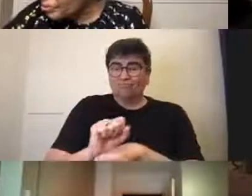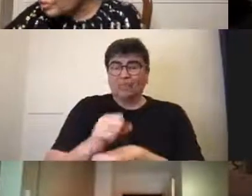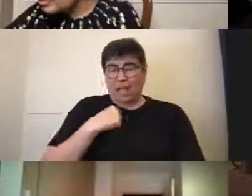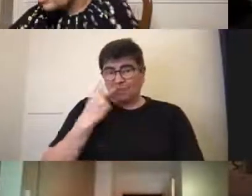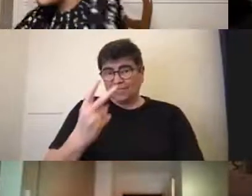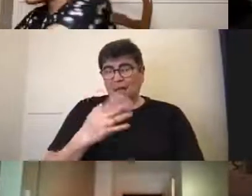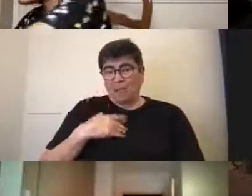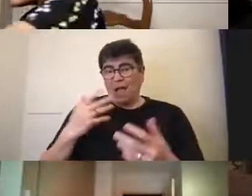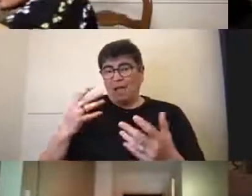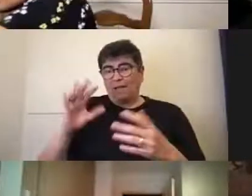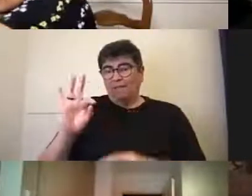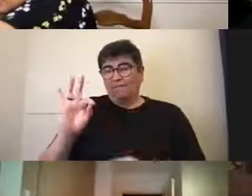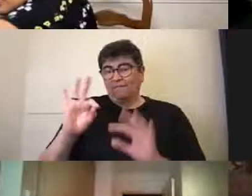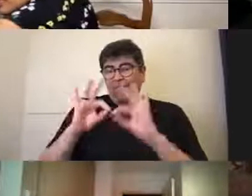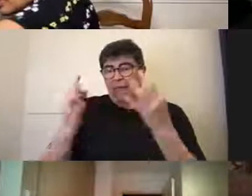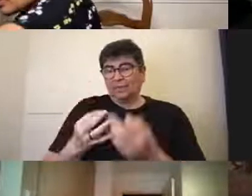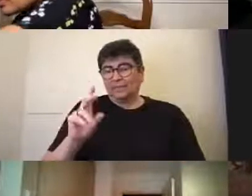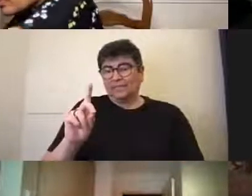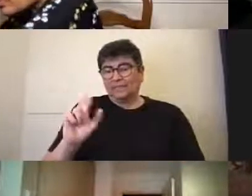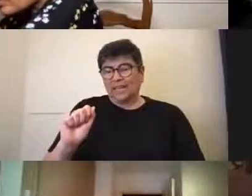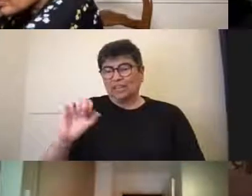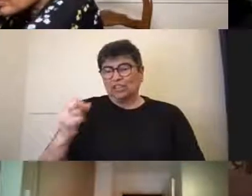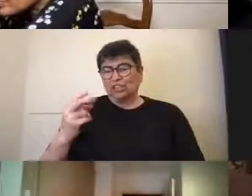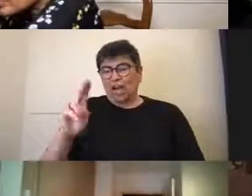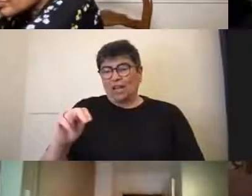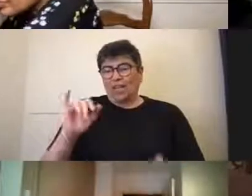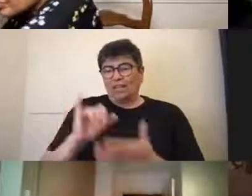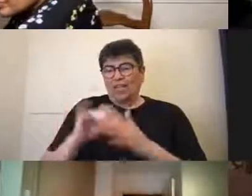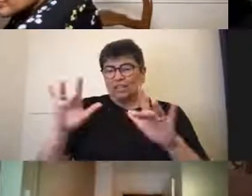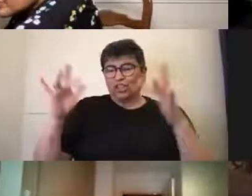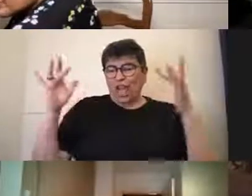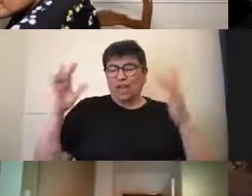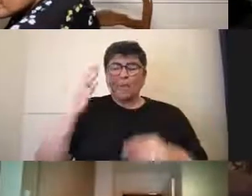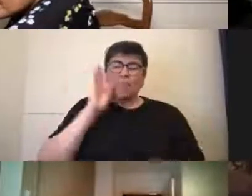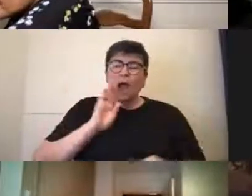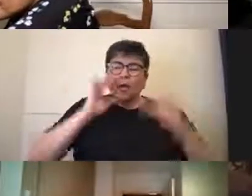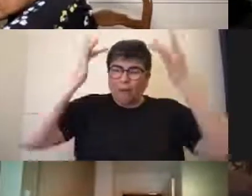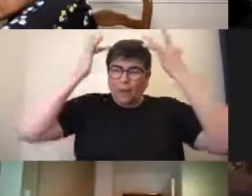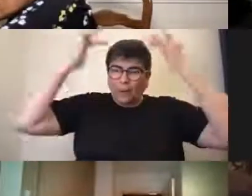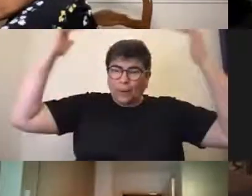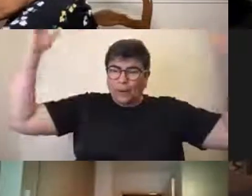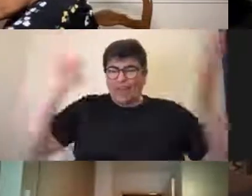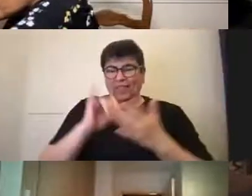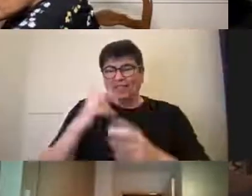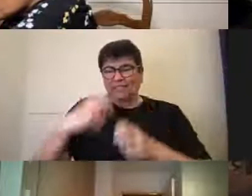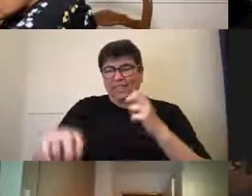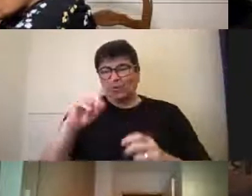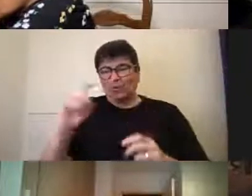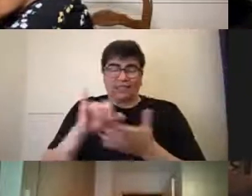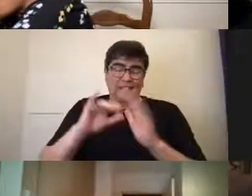seeing my fam, they Sean, and I'm like, you know, that's a shiny little brown do-rags, tough question. That's how I get into it.